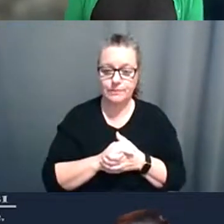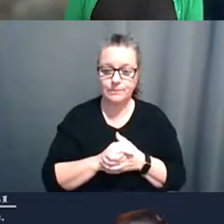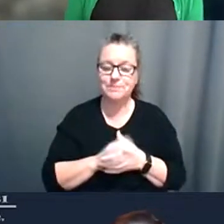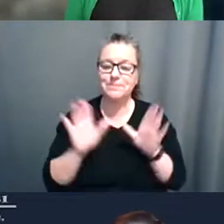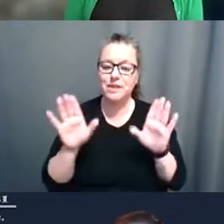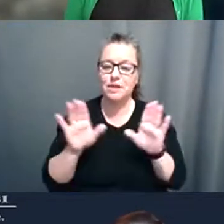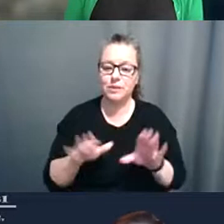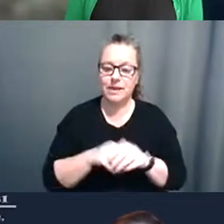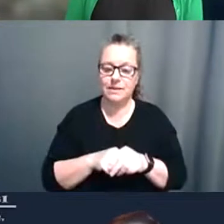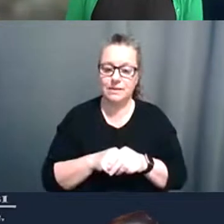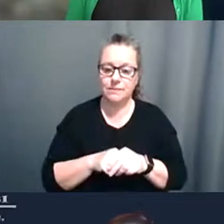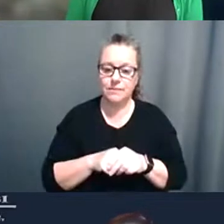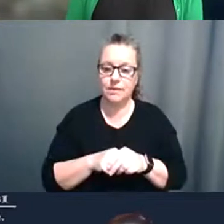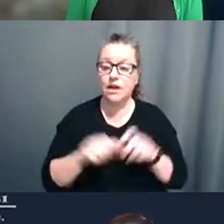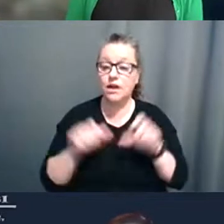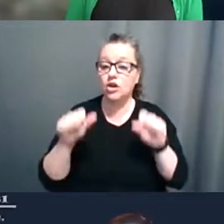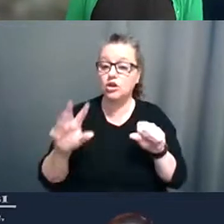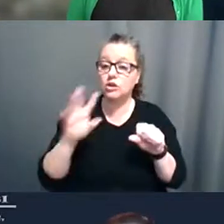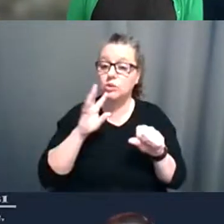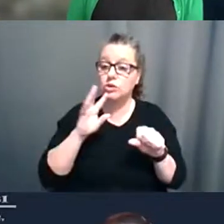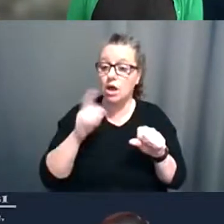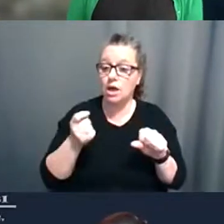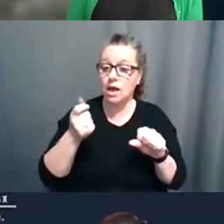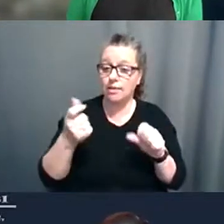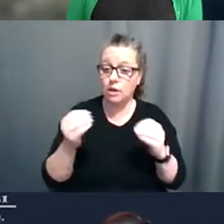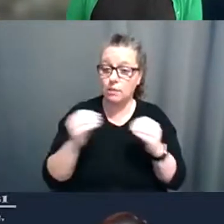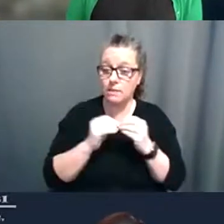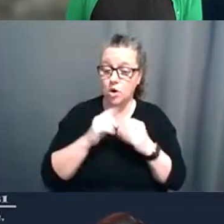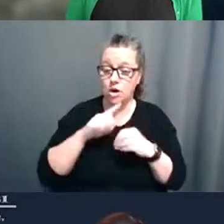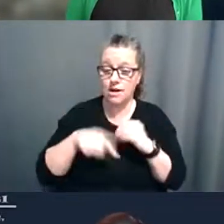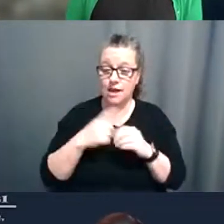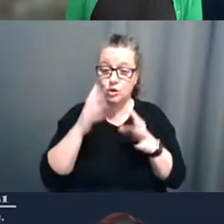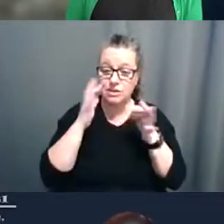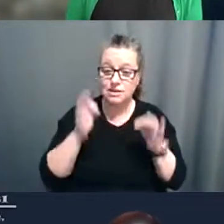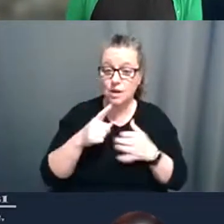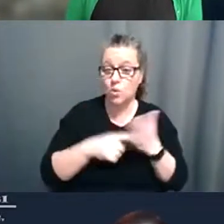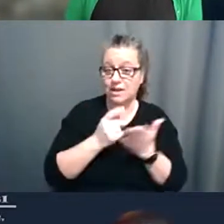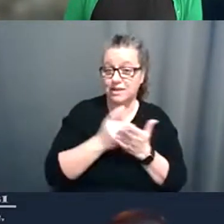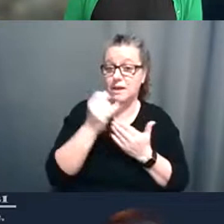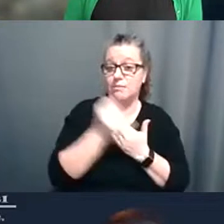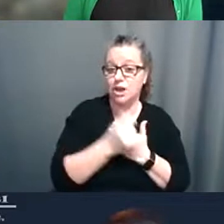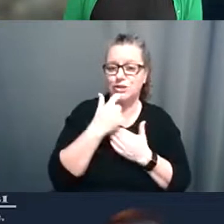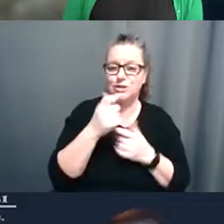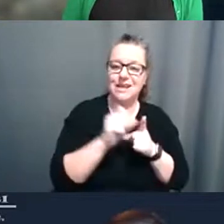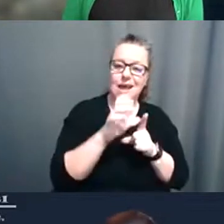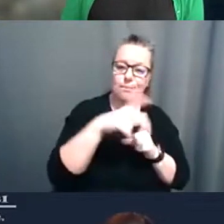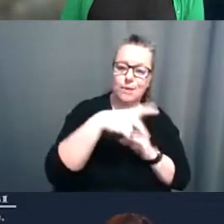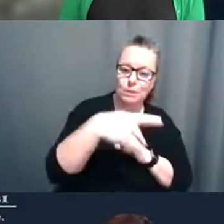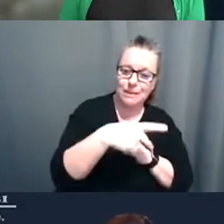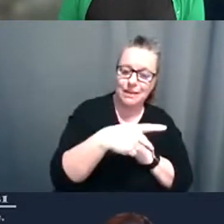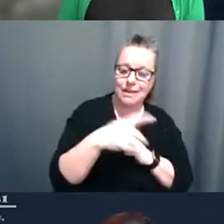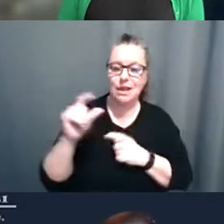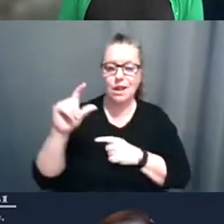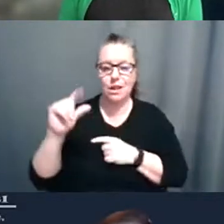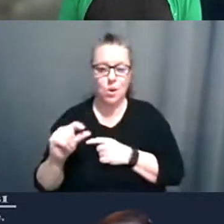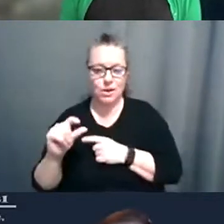Great. Could you talk a little more about how you decided on what is a project? You talked about the capital P projects and the lowercase